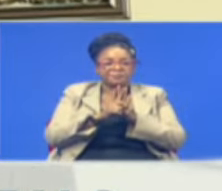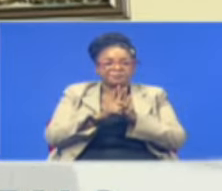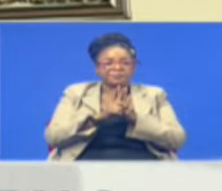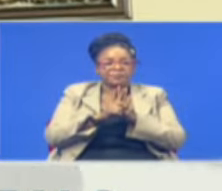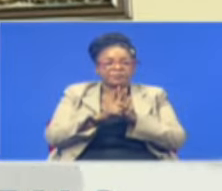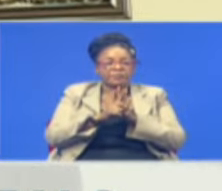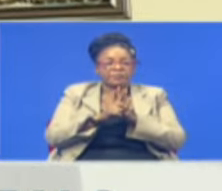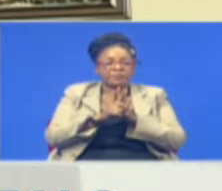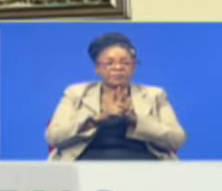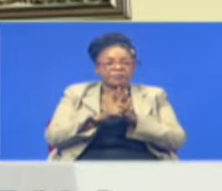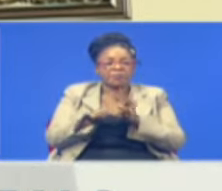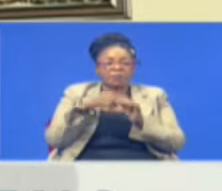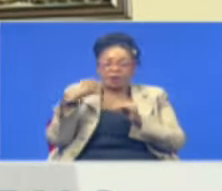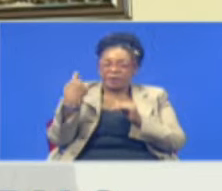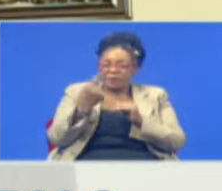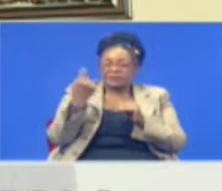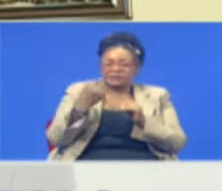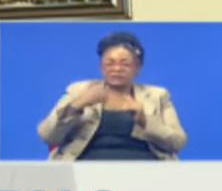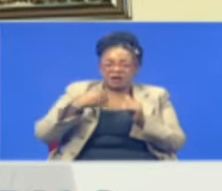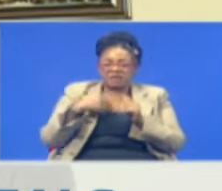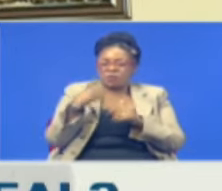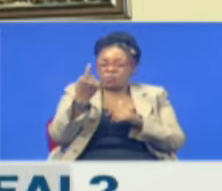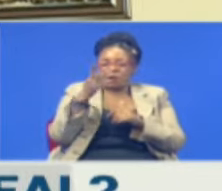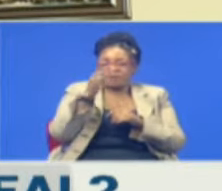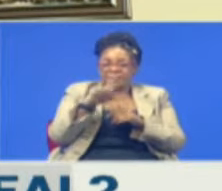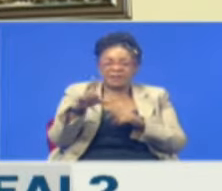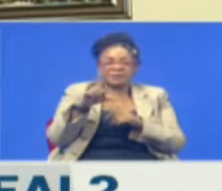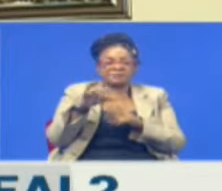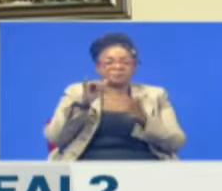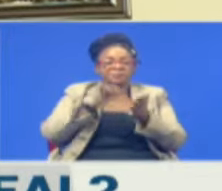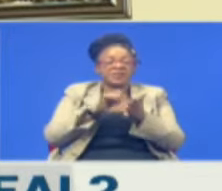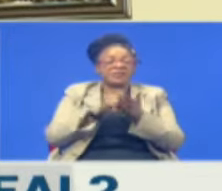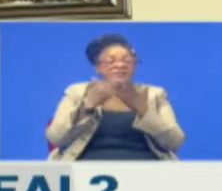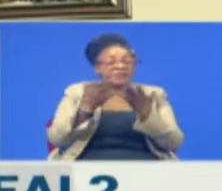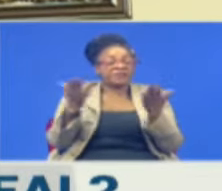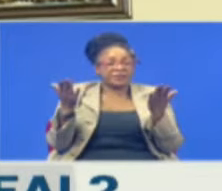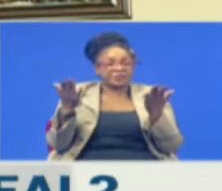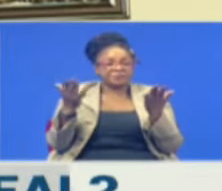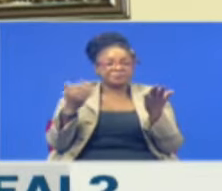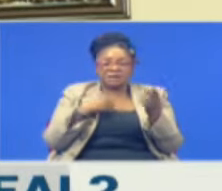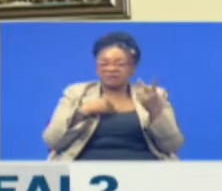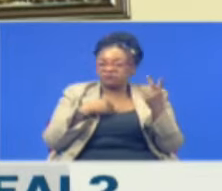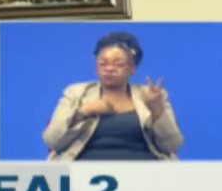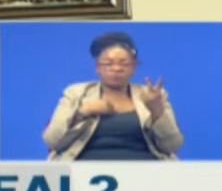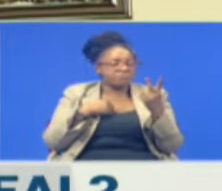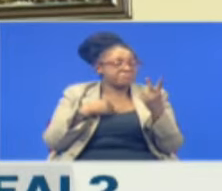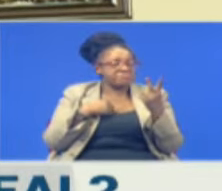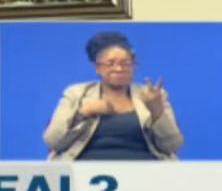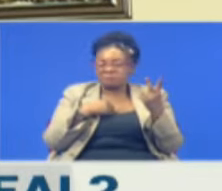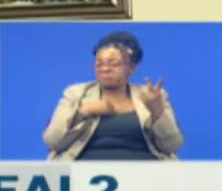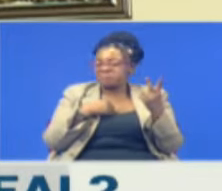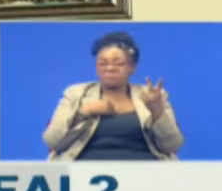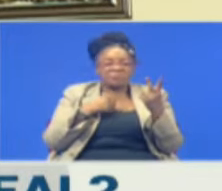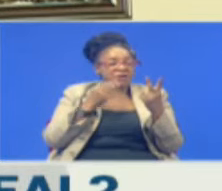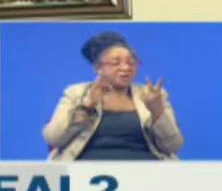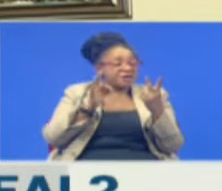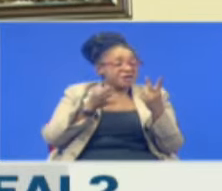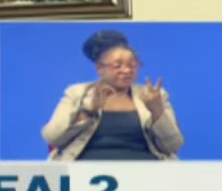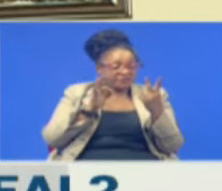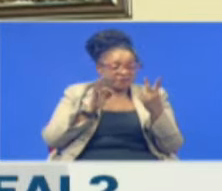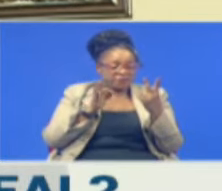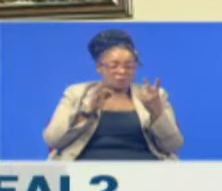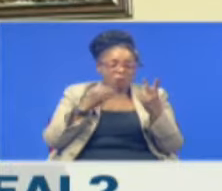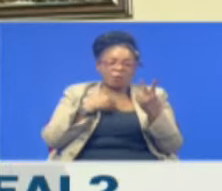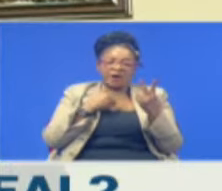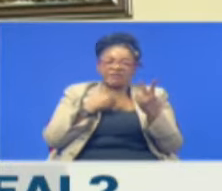There is only one master bill that is out there. There are no two bills. And if there are